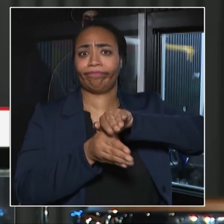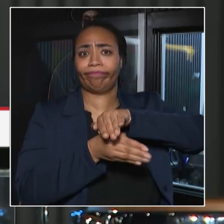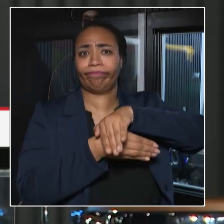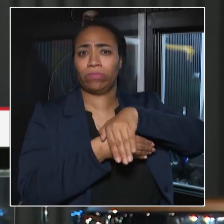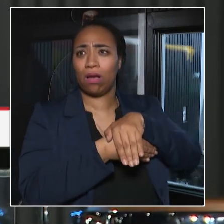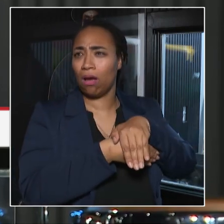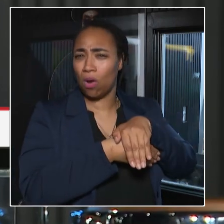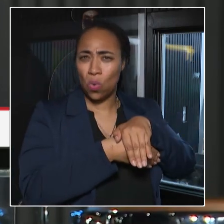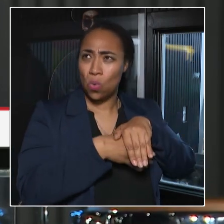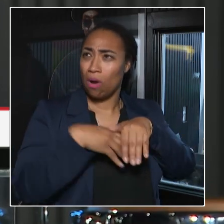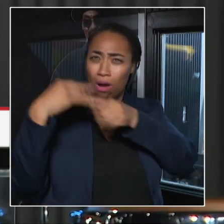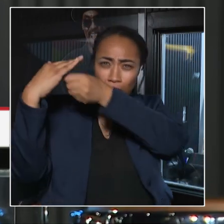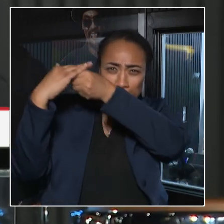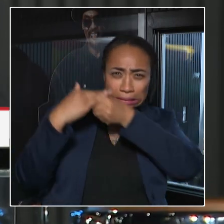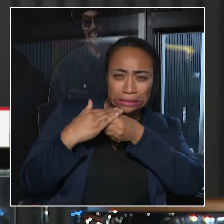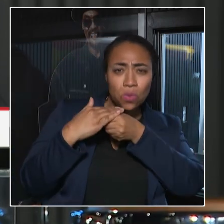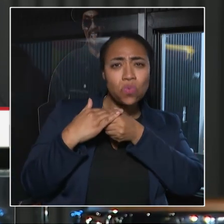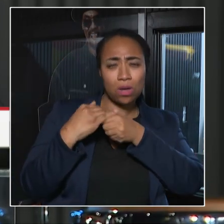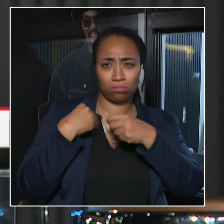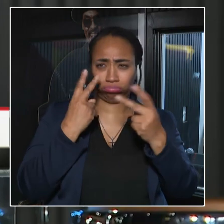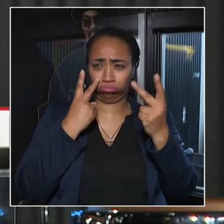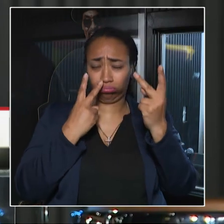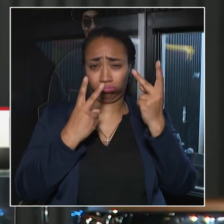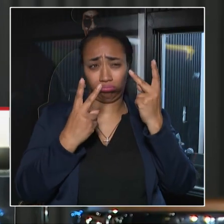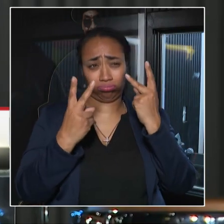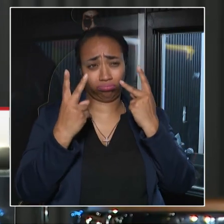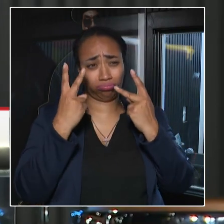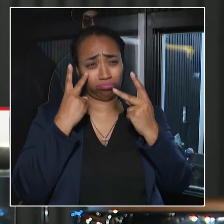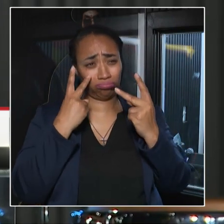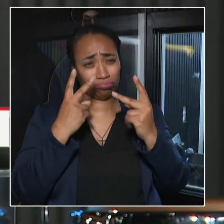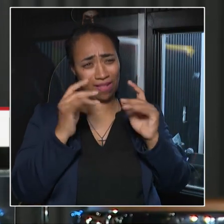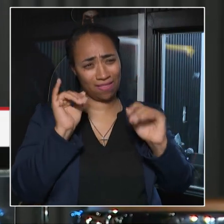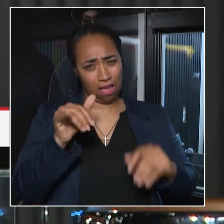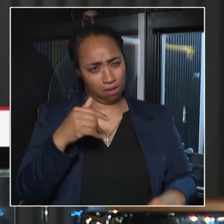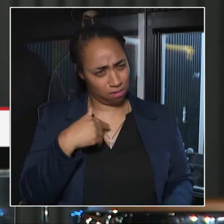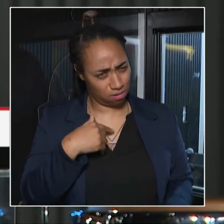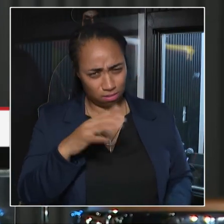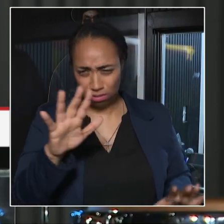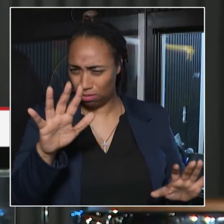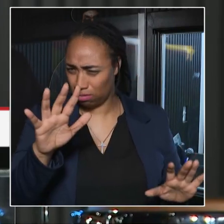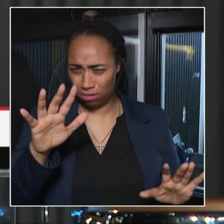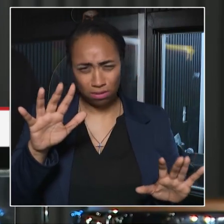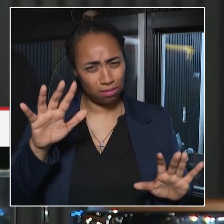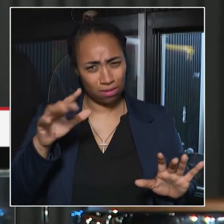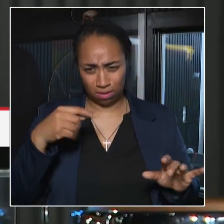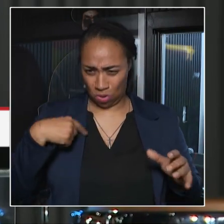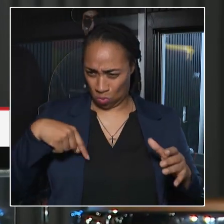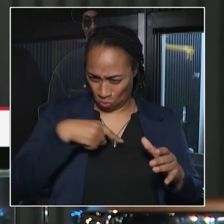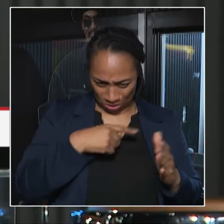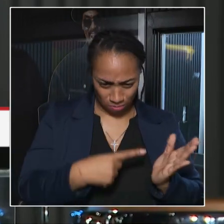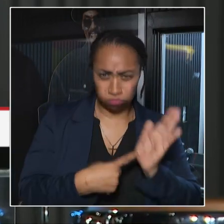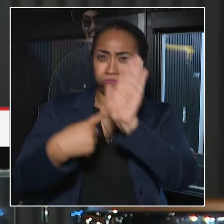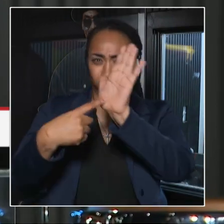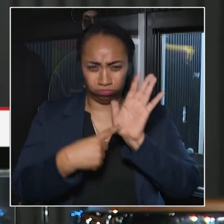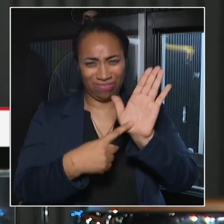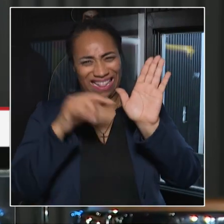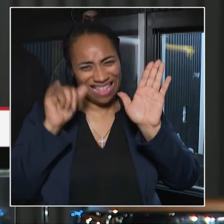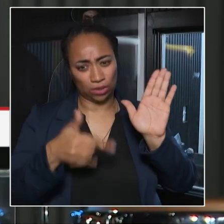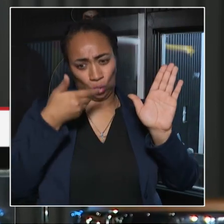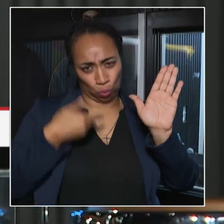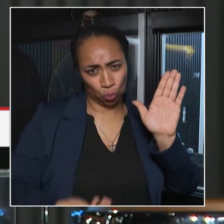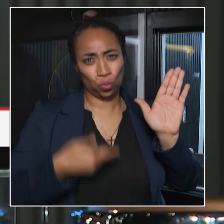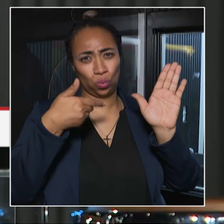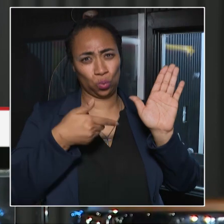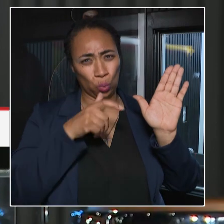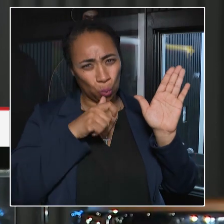democracy. This is part of who we are as a country. And the fact that we can be here in this space that is designated to amplifying